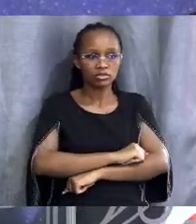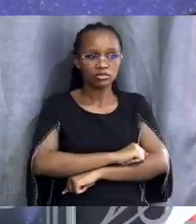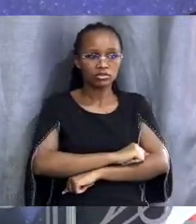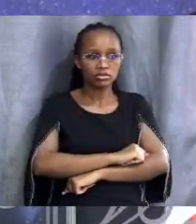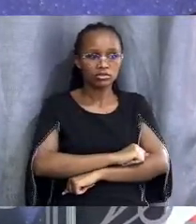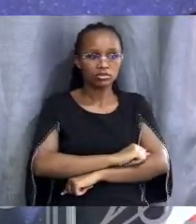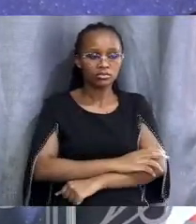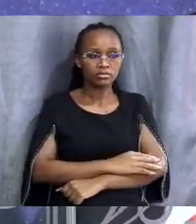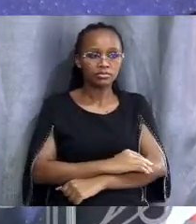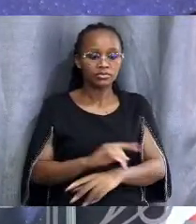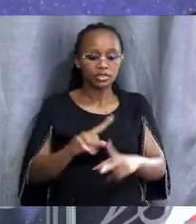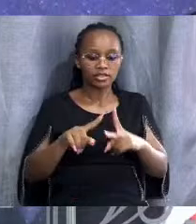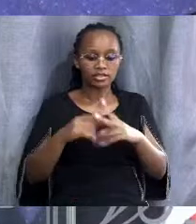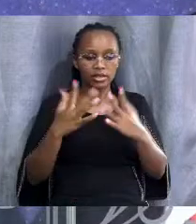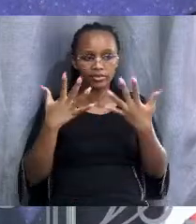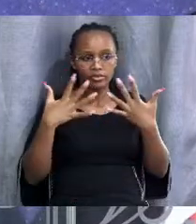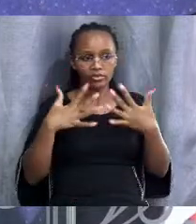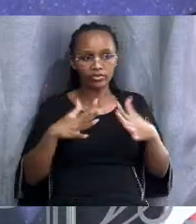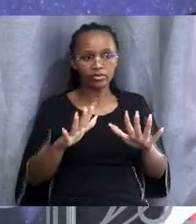kuria abiririe shukuru